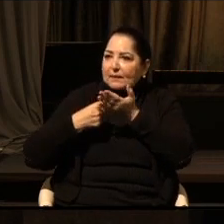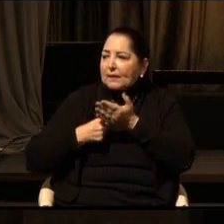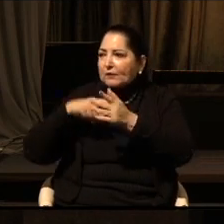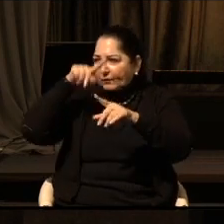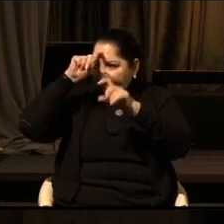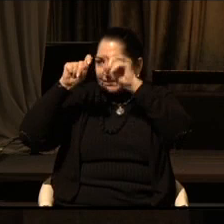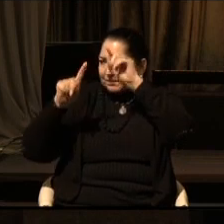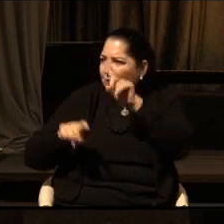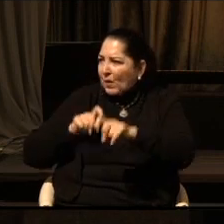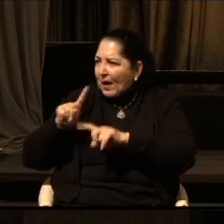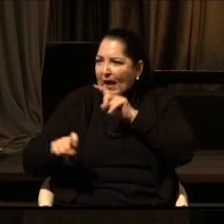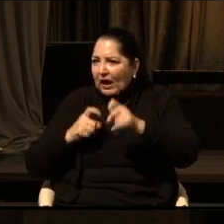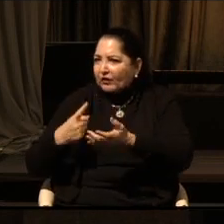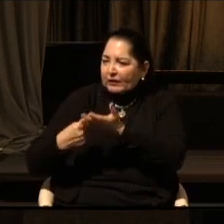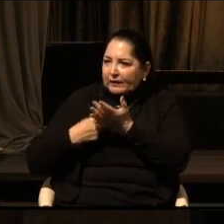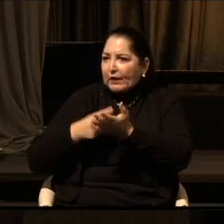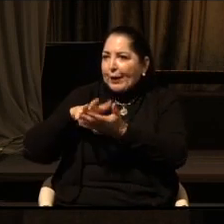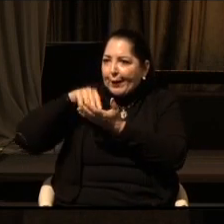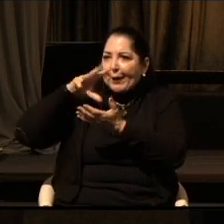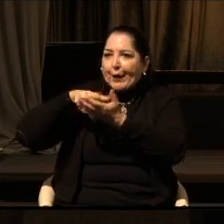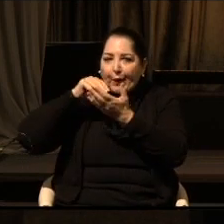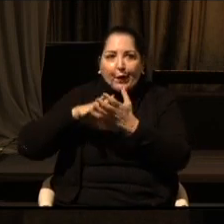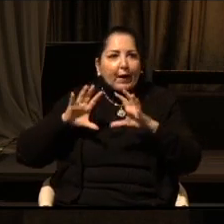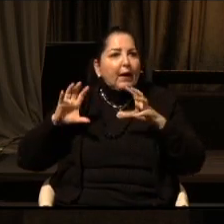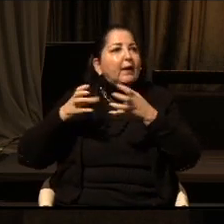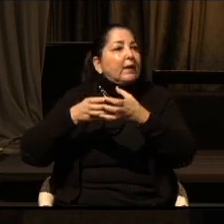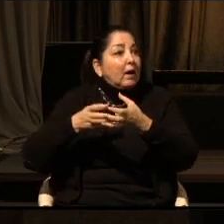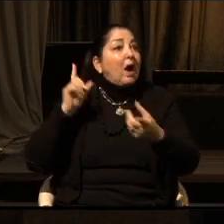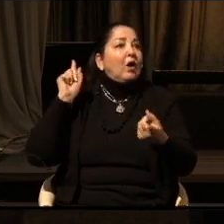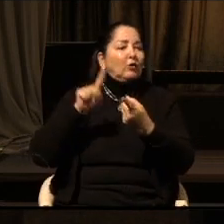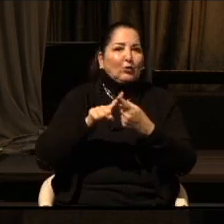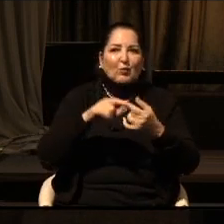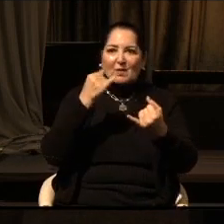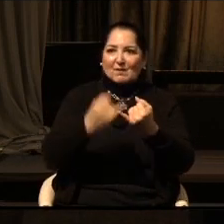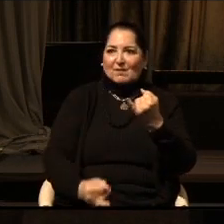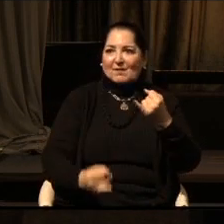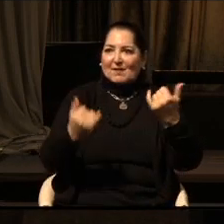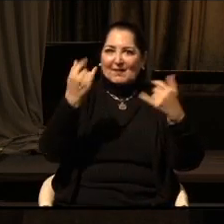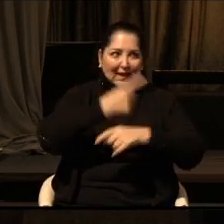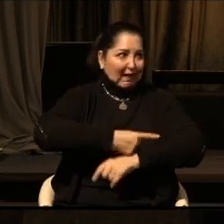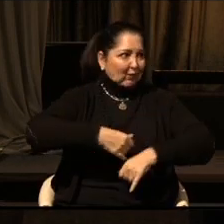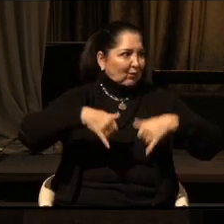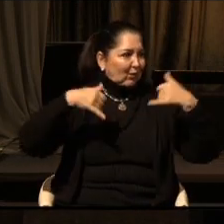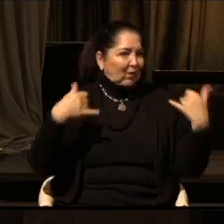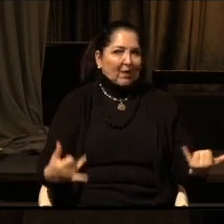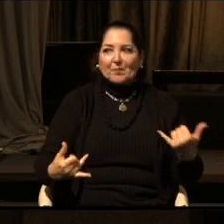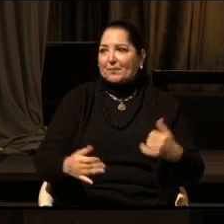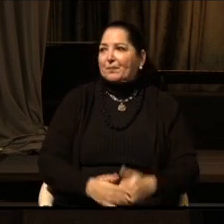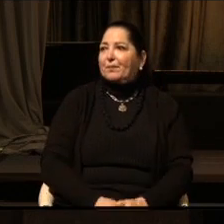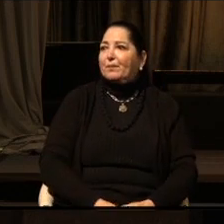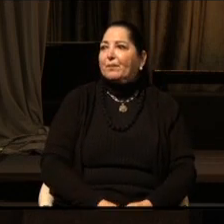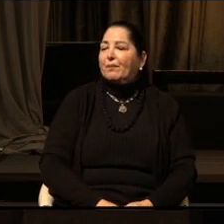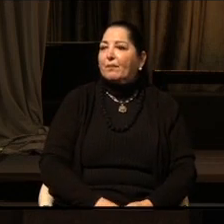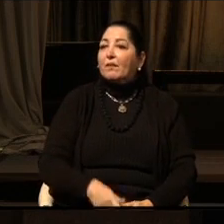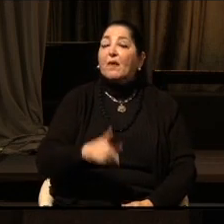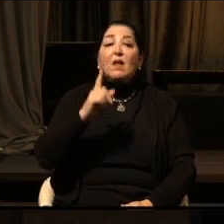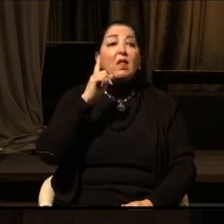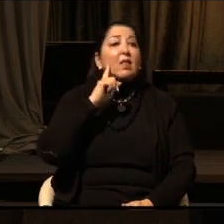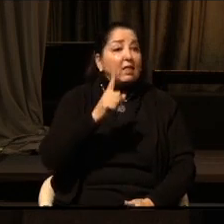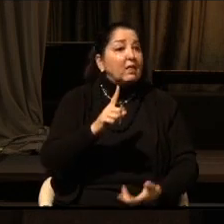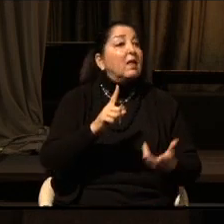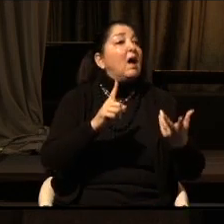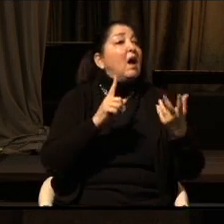by people in our field. Individuals who are brought together because of 2 common beliefs.